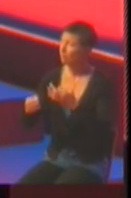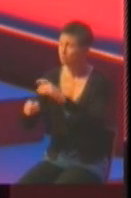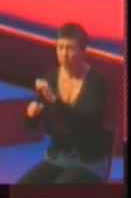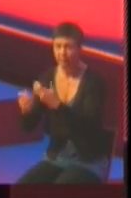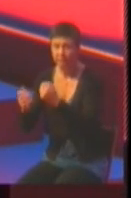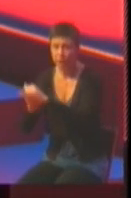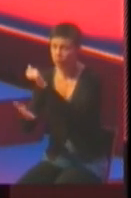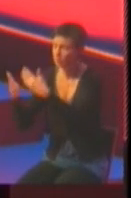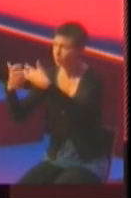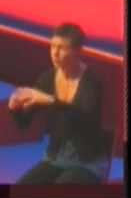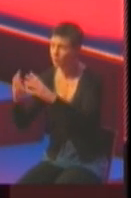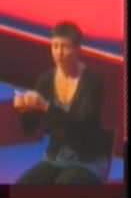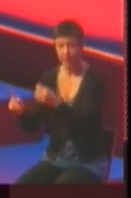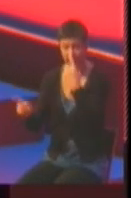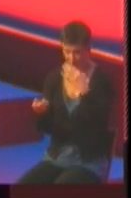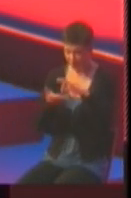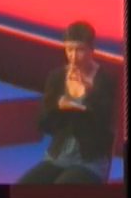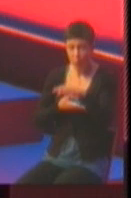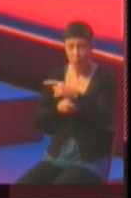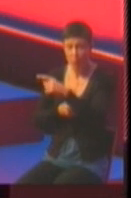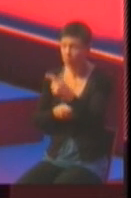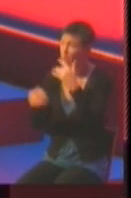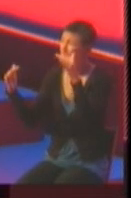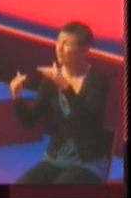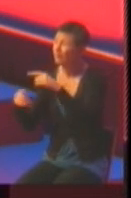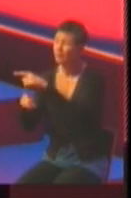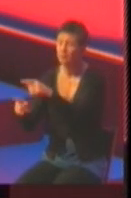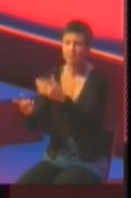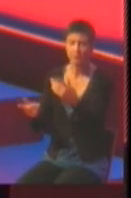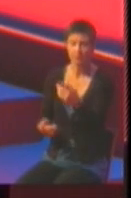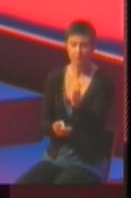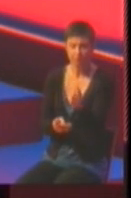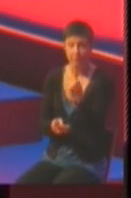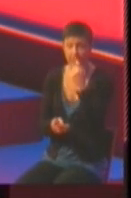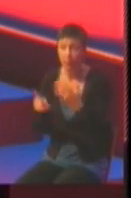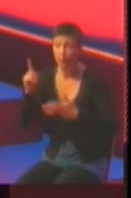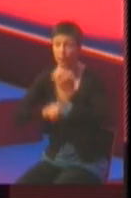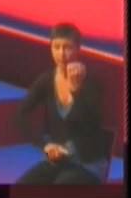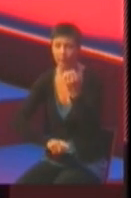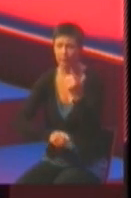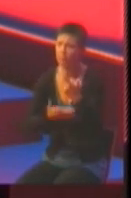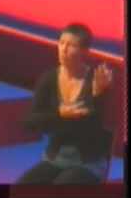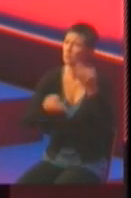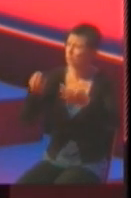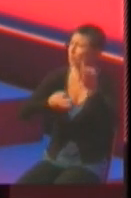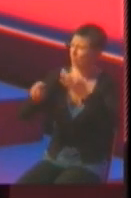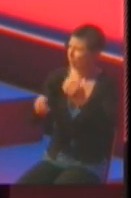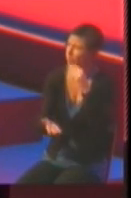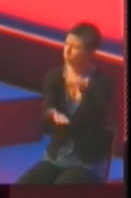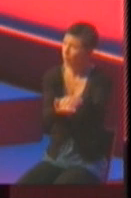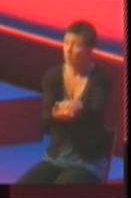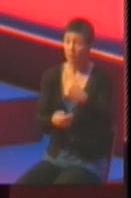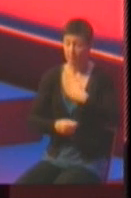properly equipped? Can we afford to be fighting there? Can we win? My job as Defence